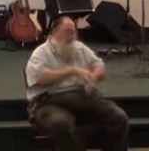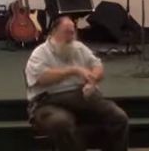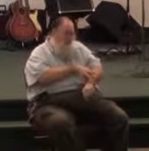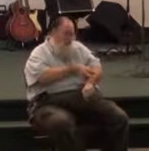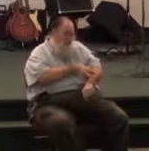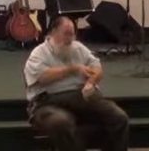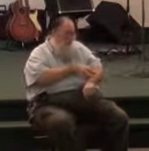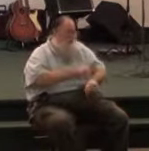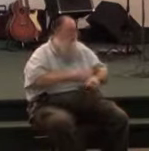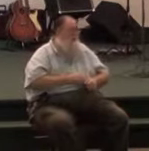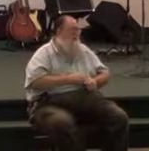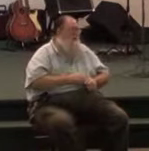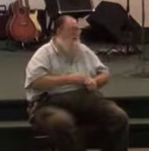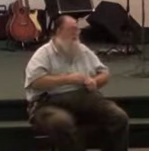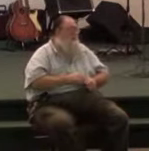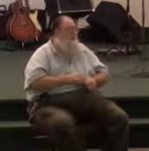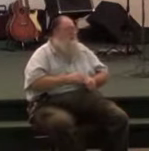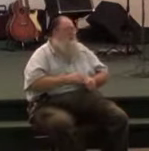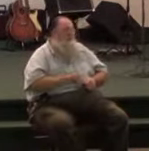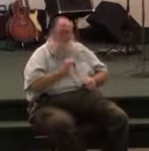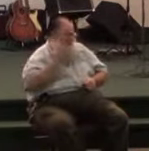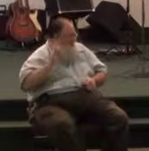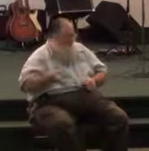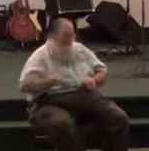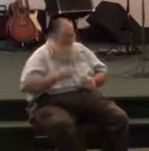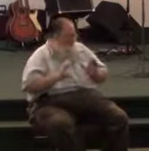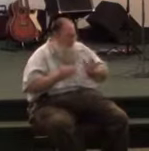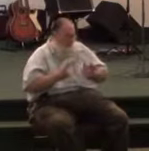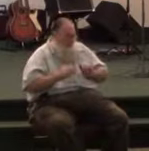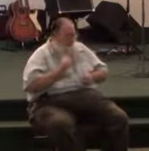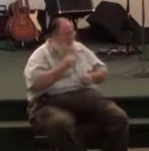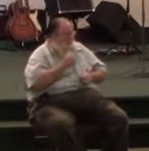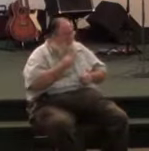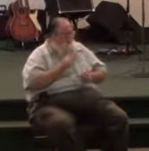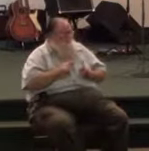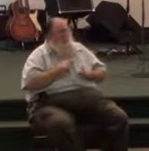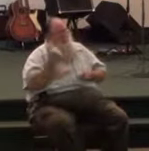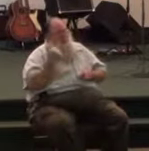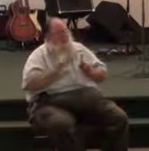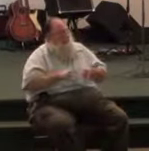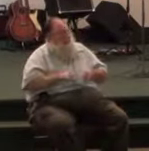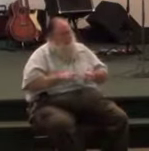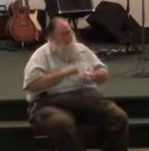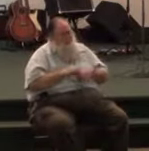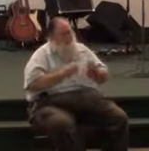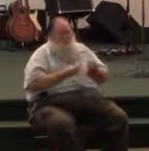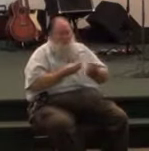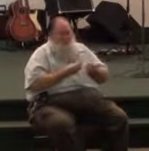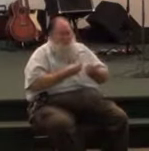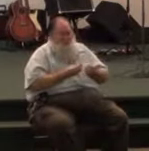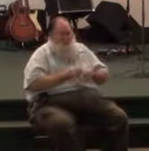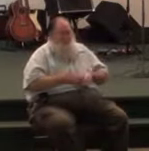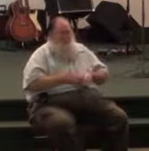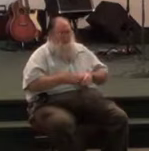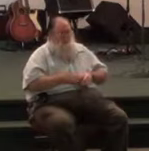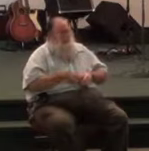surely. So don't ever compare yourself to anybody else in the ministry. Oh God, do I wish